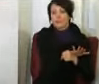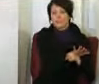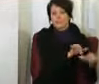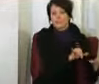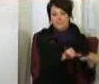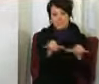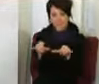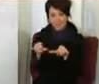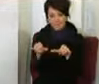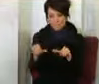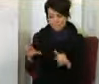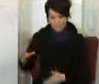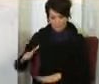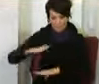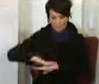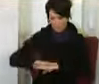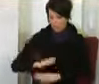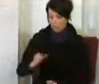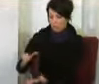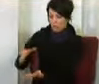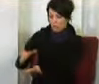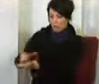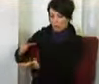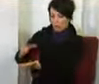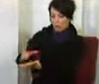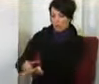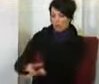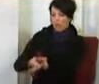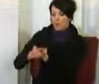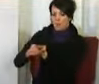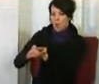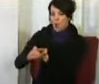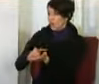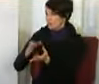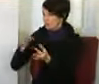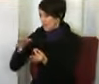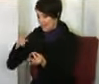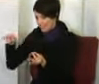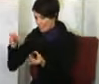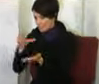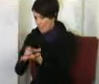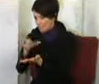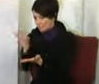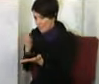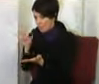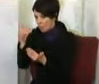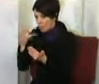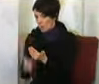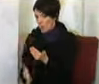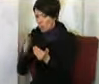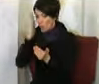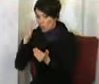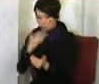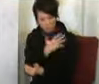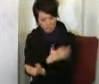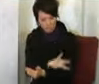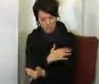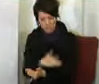Similarly, he took a cup from the table, and he described to people that this is like the blood that would be shed from him.